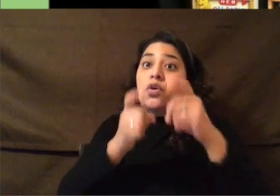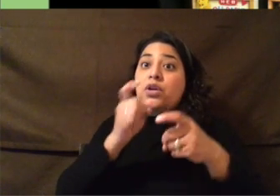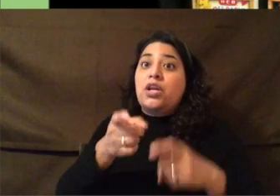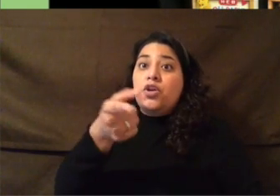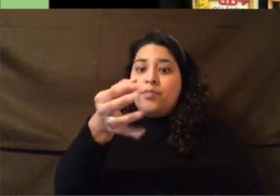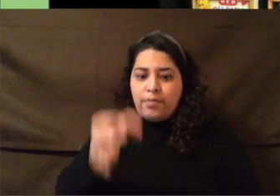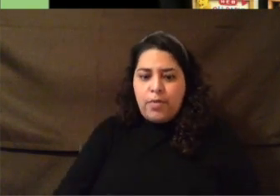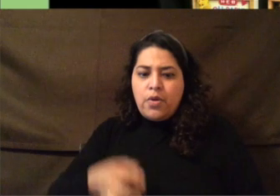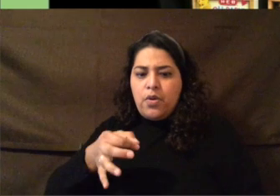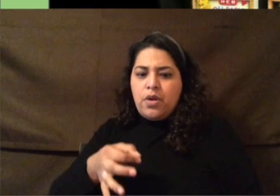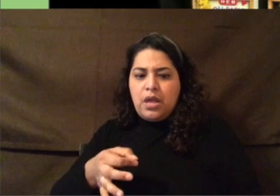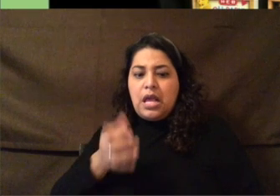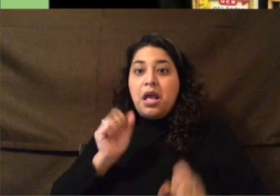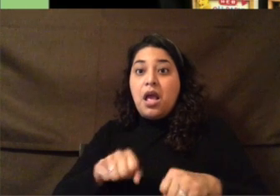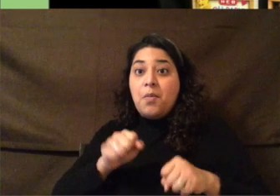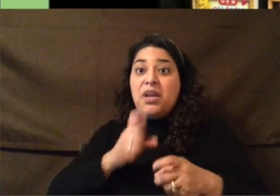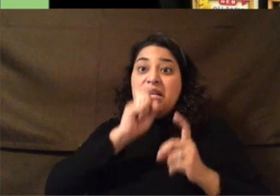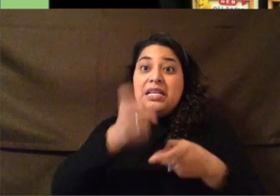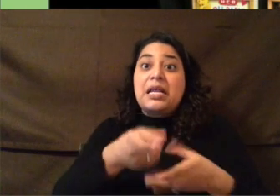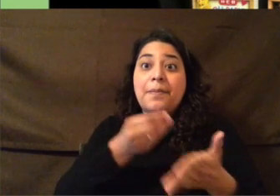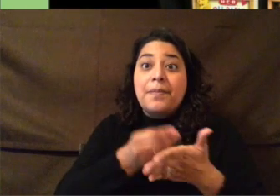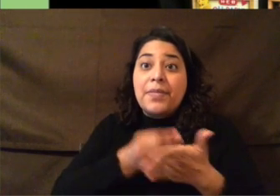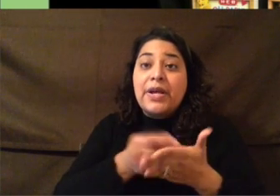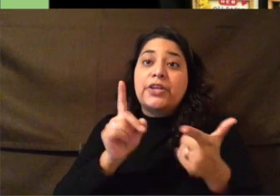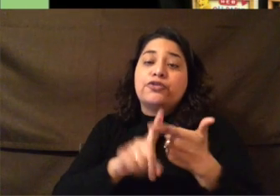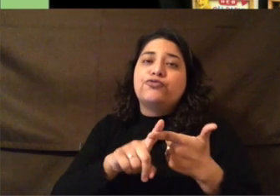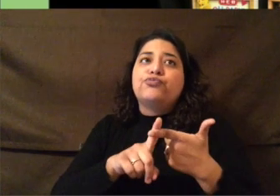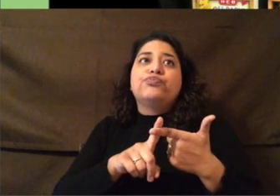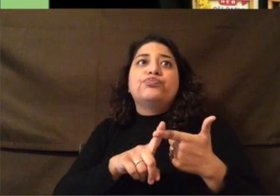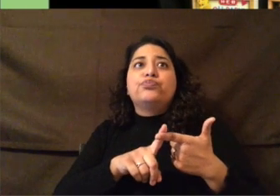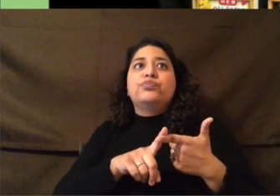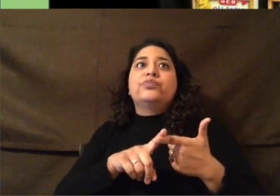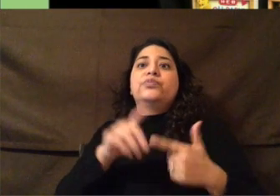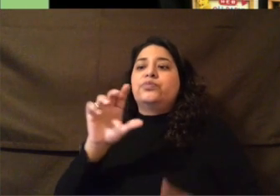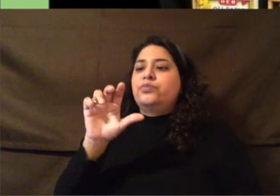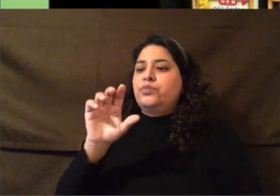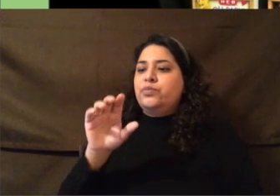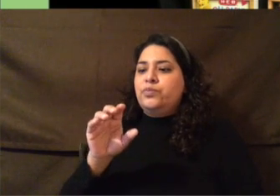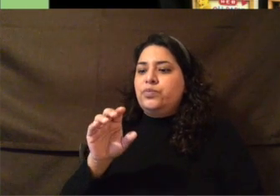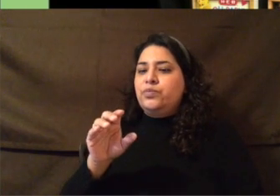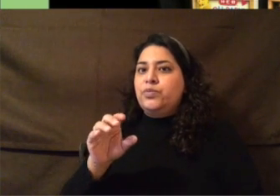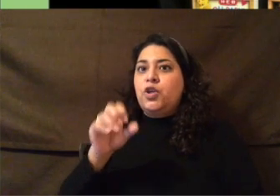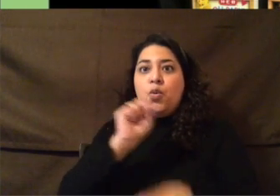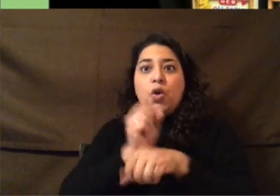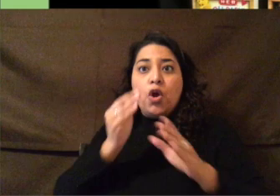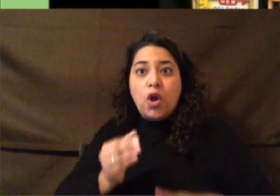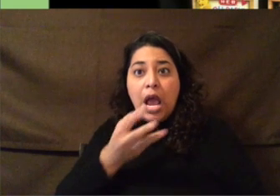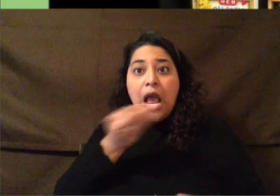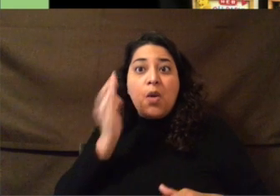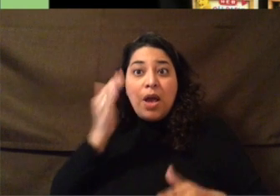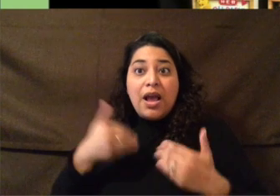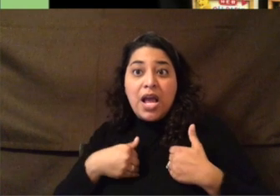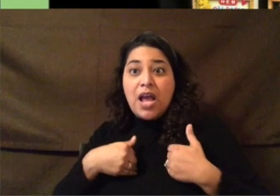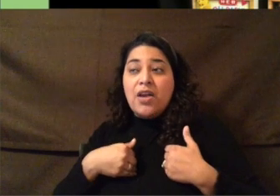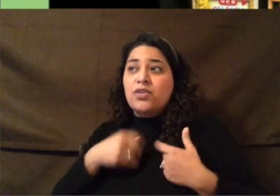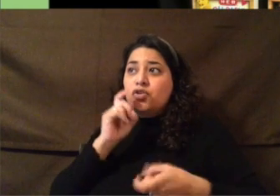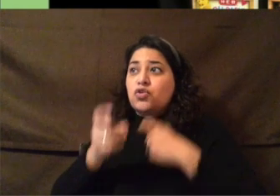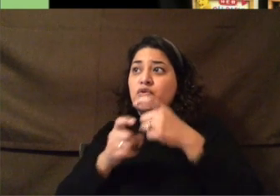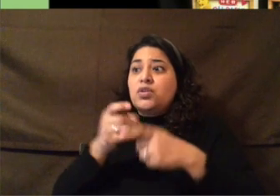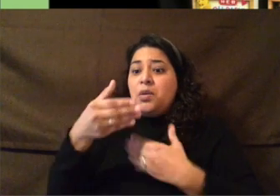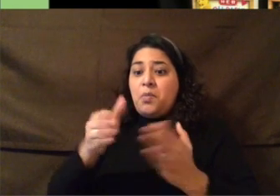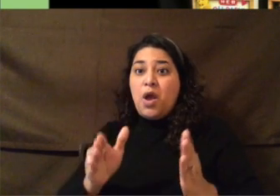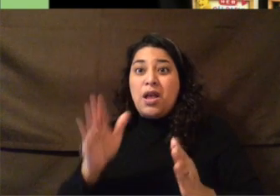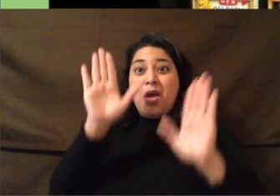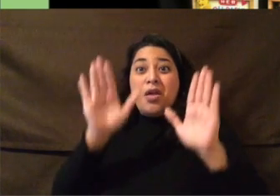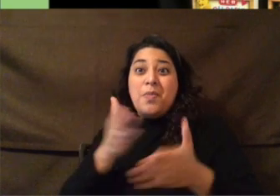they are a donation. You pull one off and you're able to give that money to the cashier and they put it in a donation box.